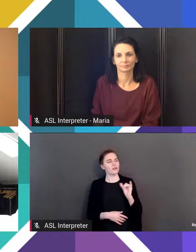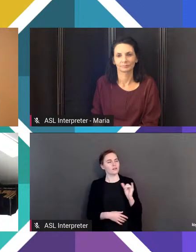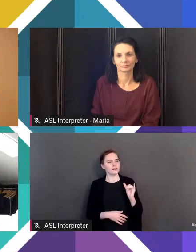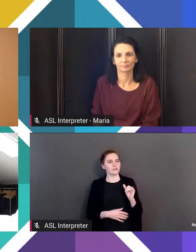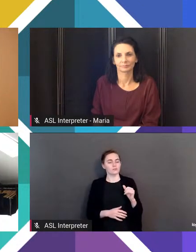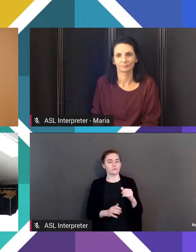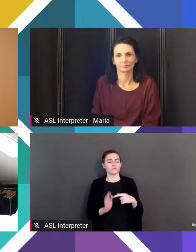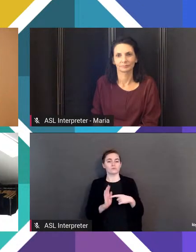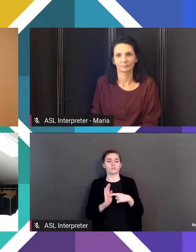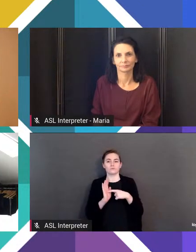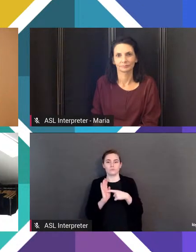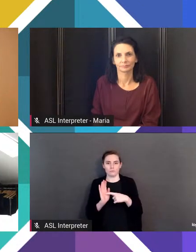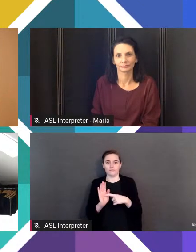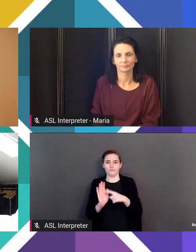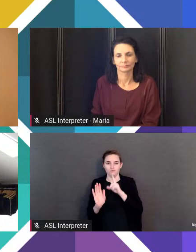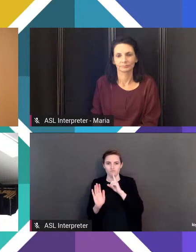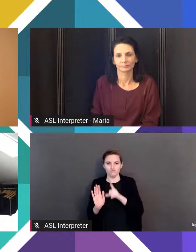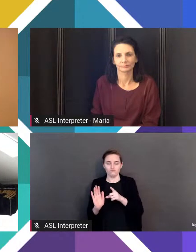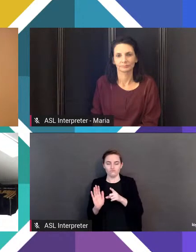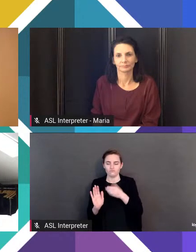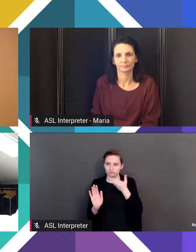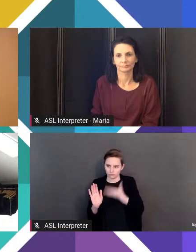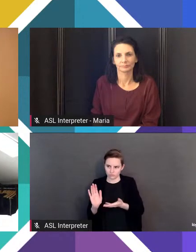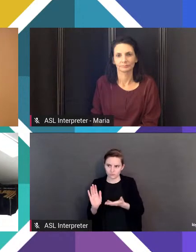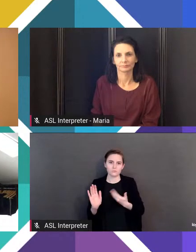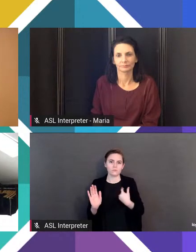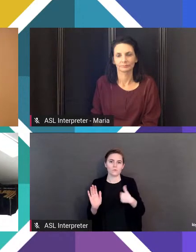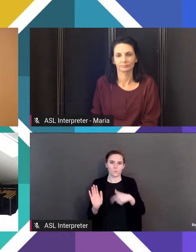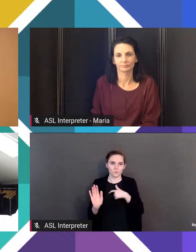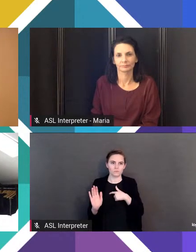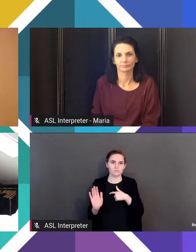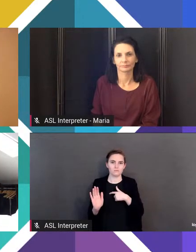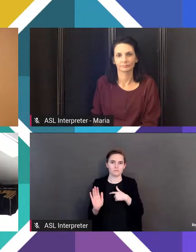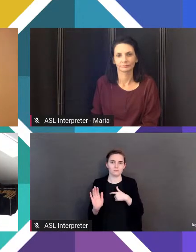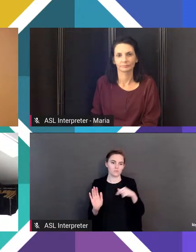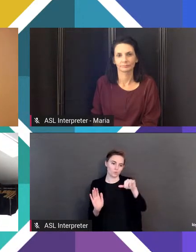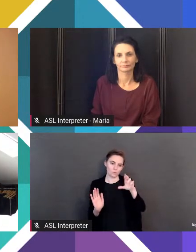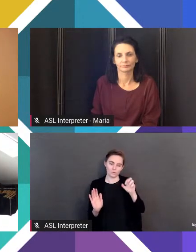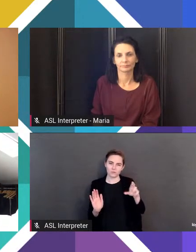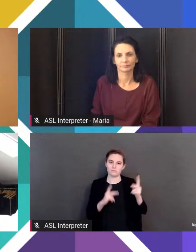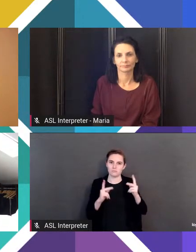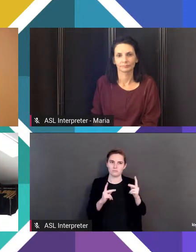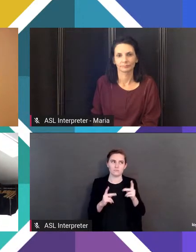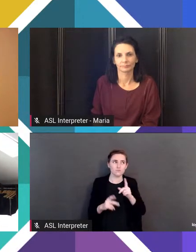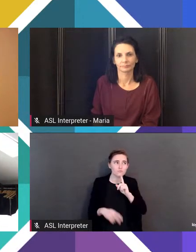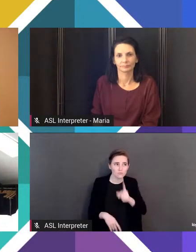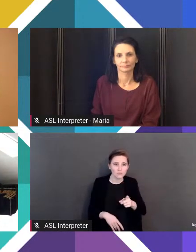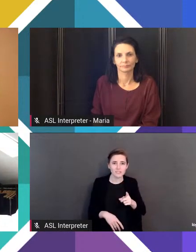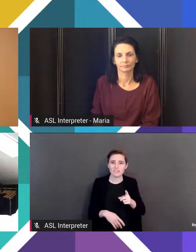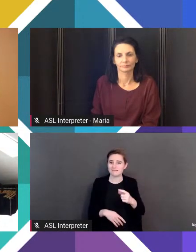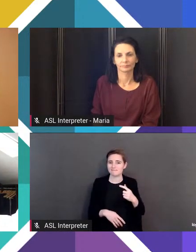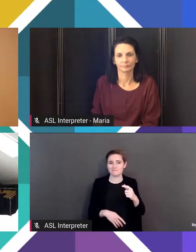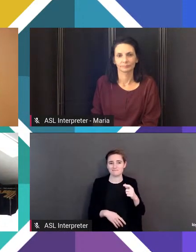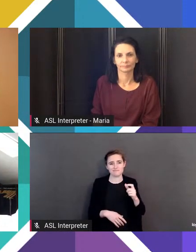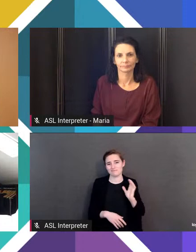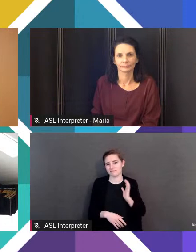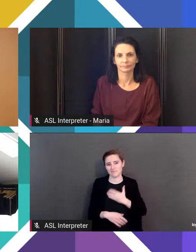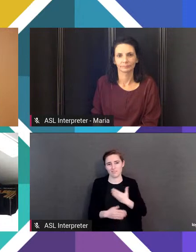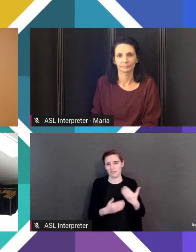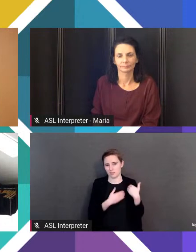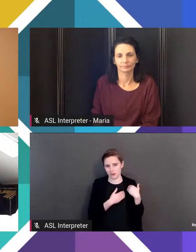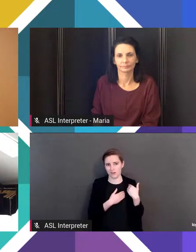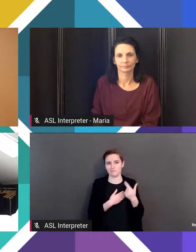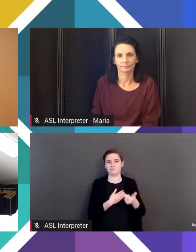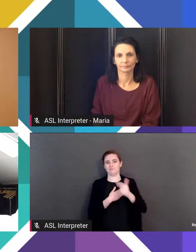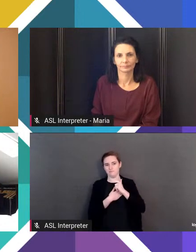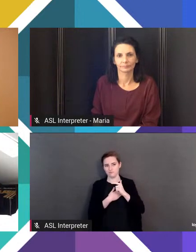something that like we as queer folks, like true representation, we have to like go out there and seek it. Like, we have to find the